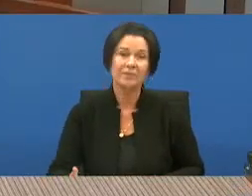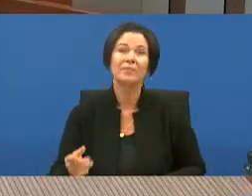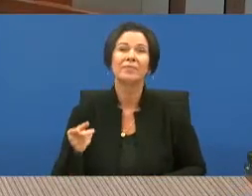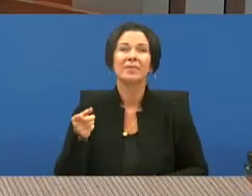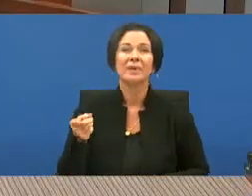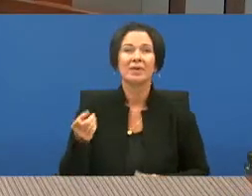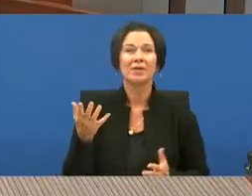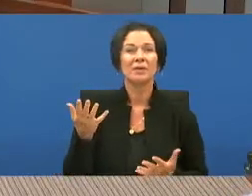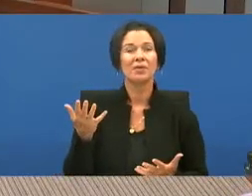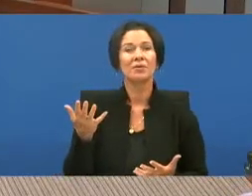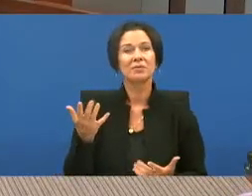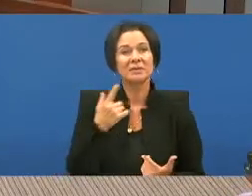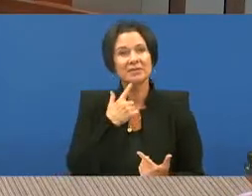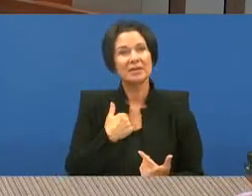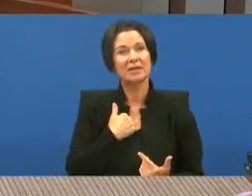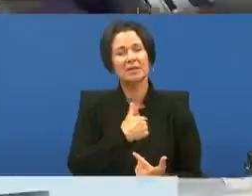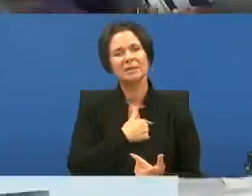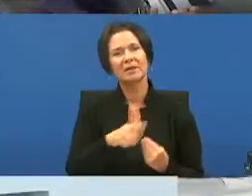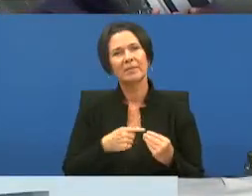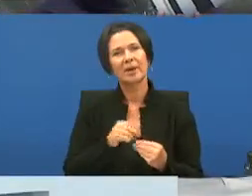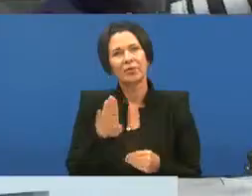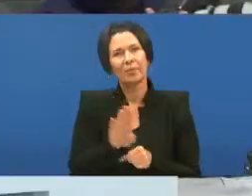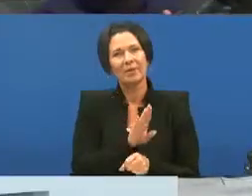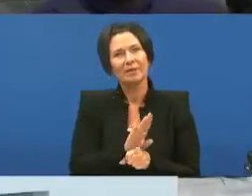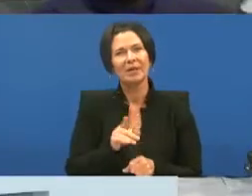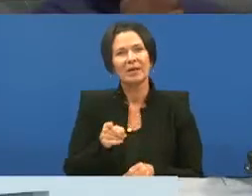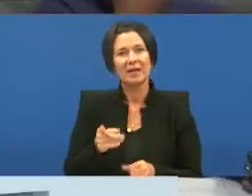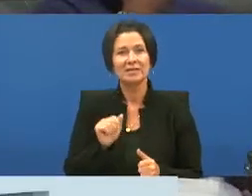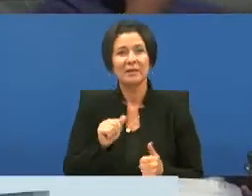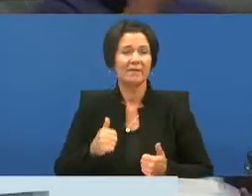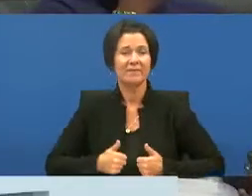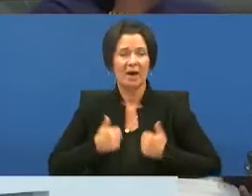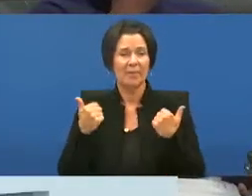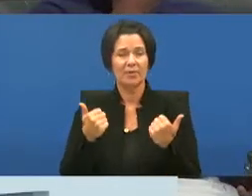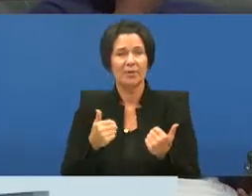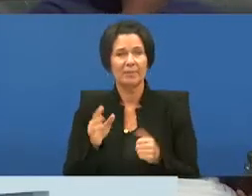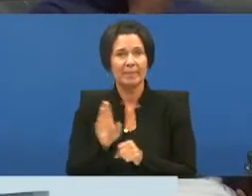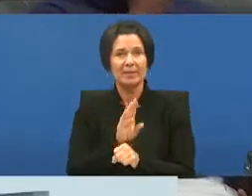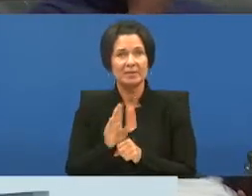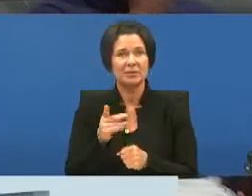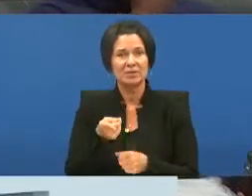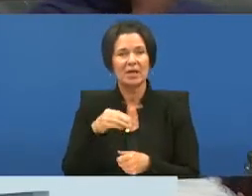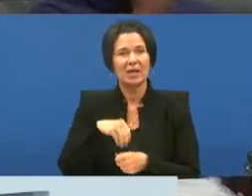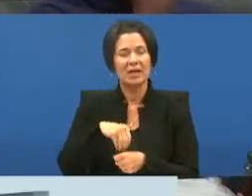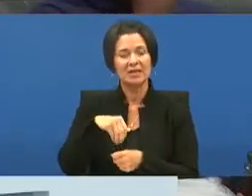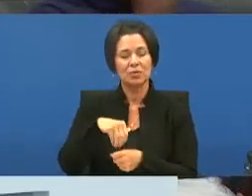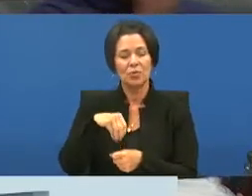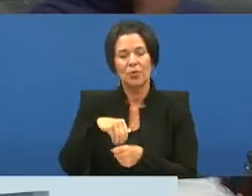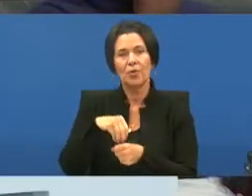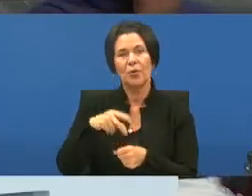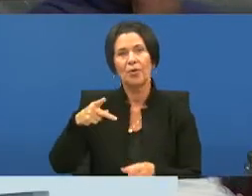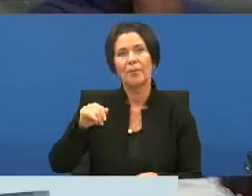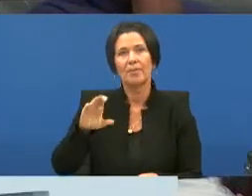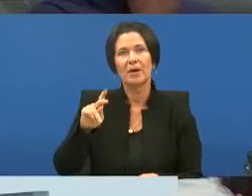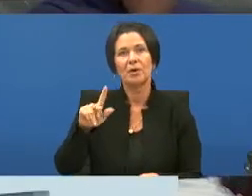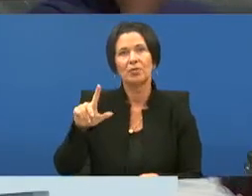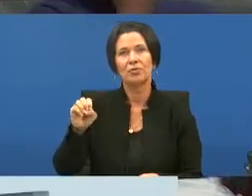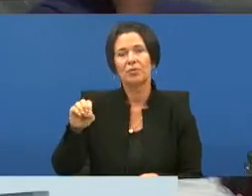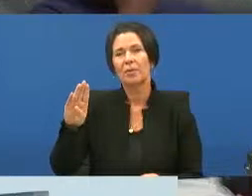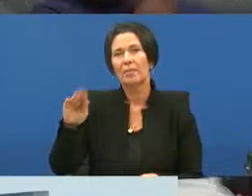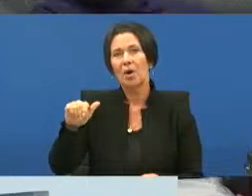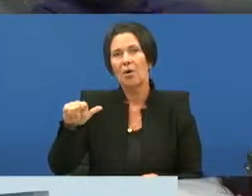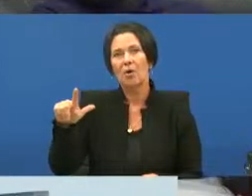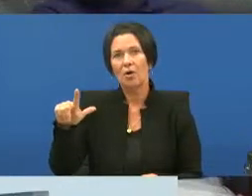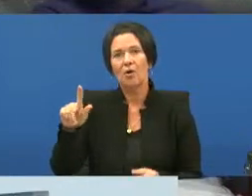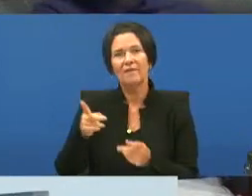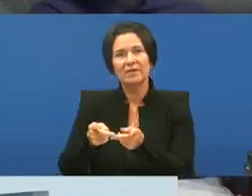Tell us about your business. Yeah, so it's a pretty vibrant business. We opened an indoor pickleball facility in Baton Rouge. We